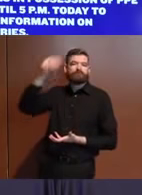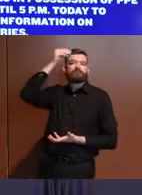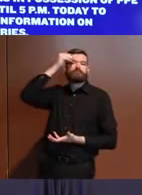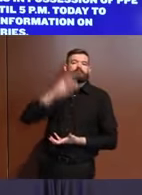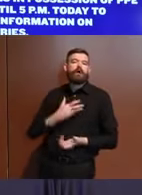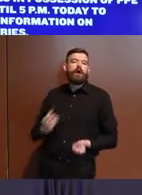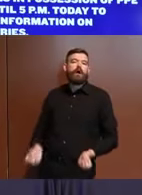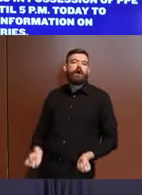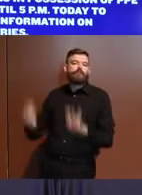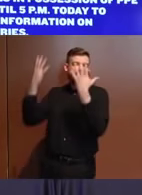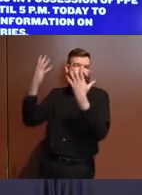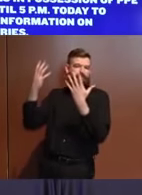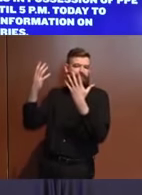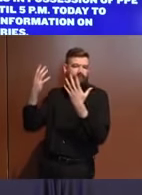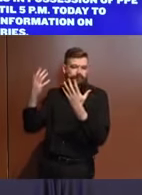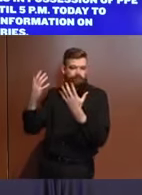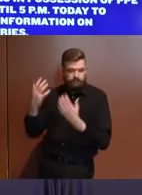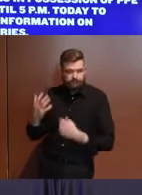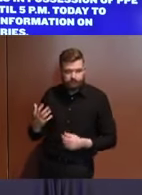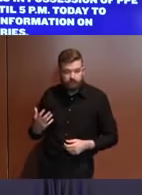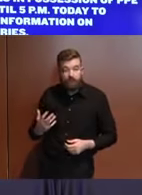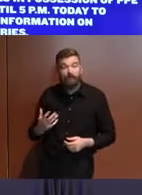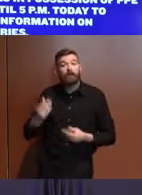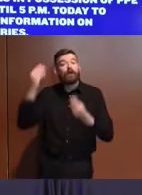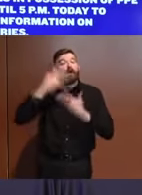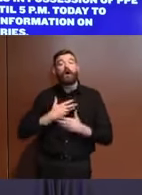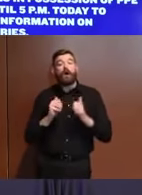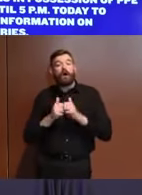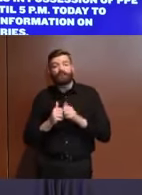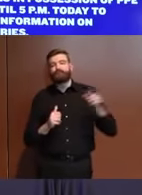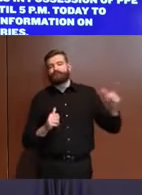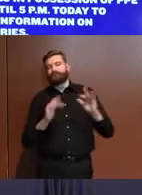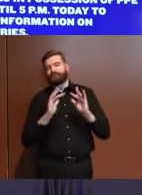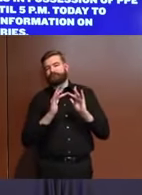should be done through our online platform and by going directly, in this case,